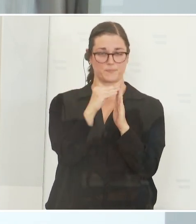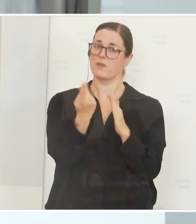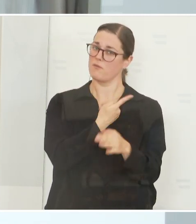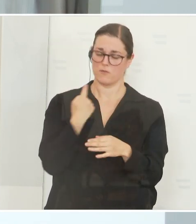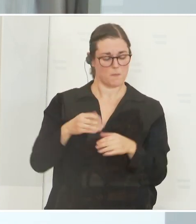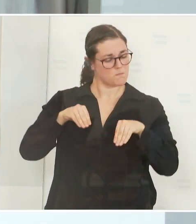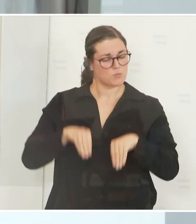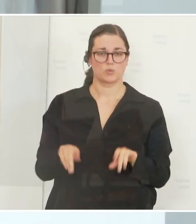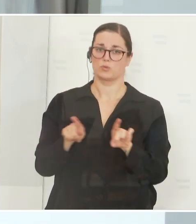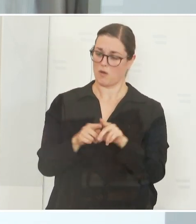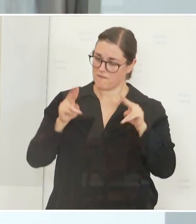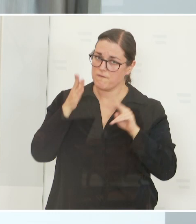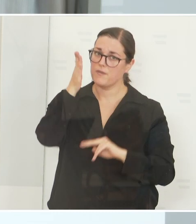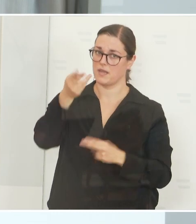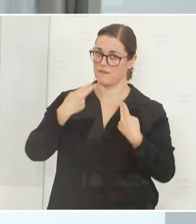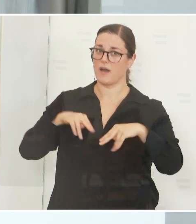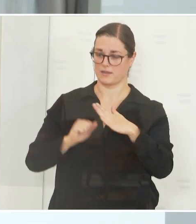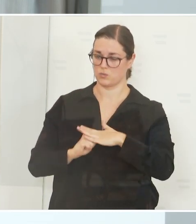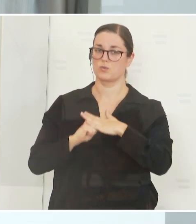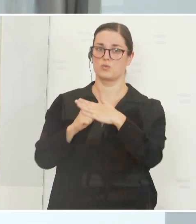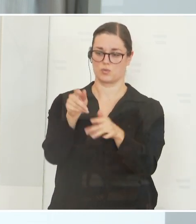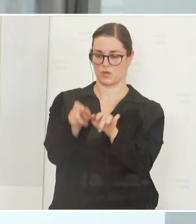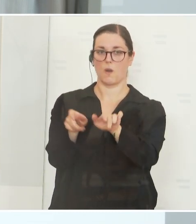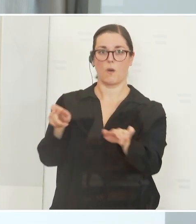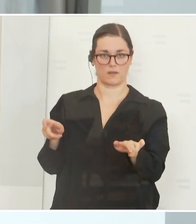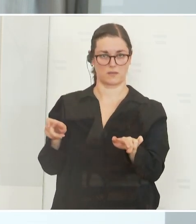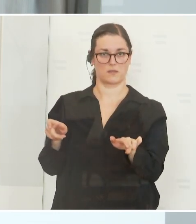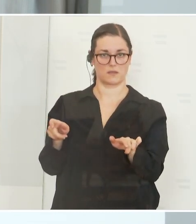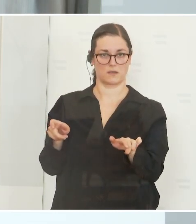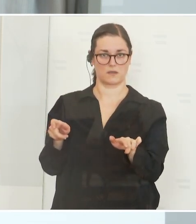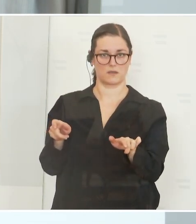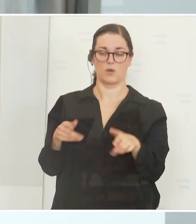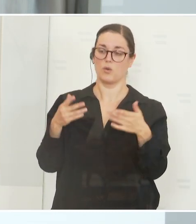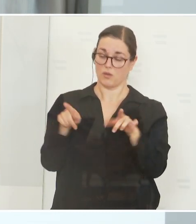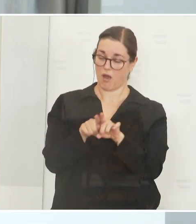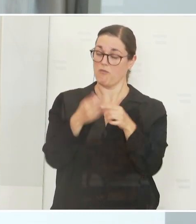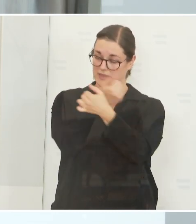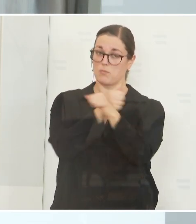continue supporting its people, and we have and we will continue to support the democratic Belarus. Thank you very much.